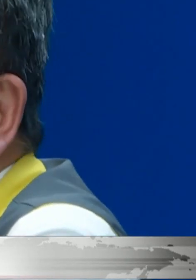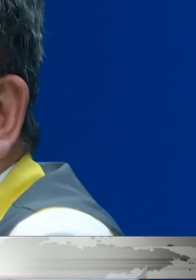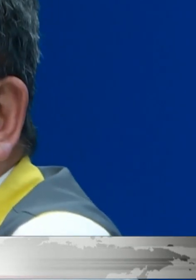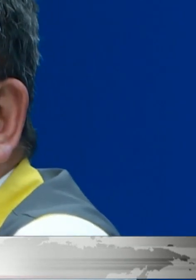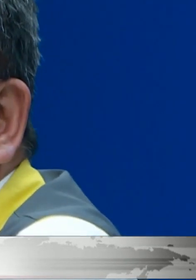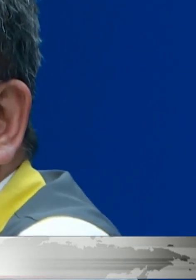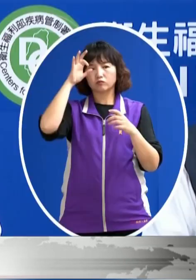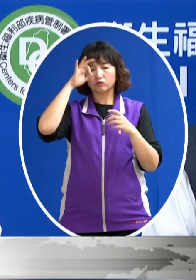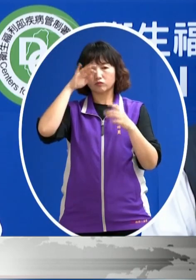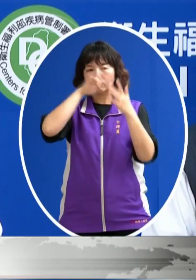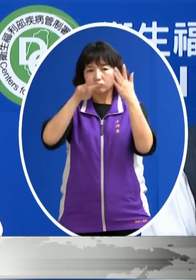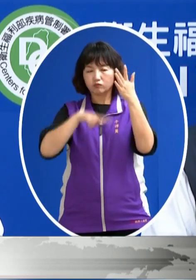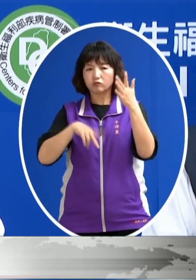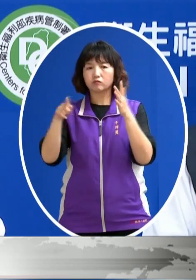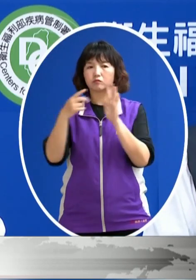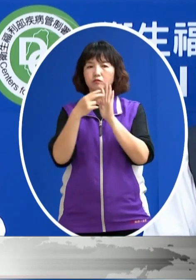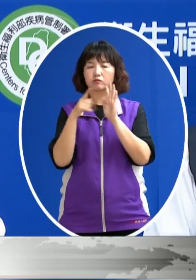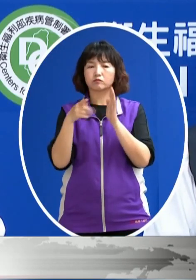ranked number